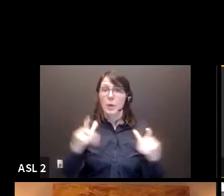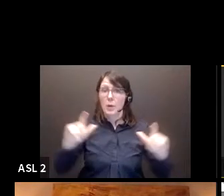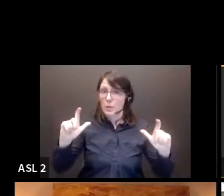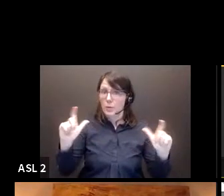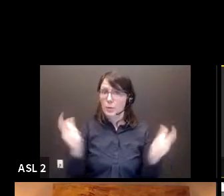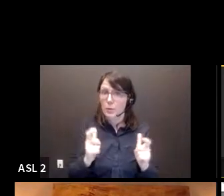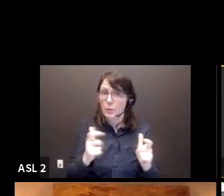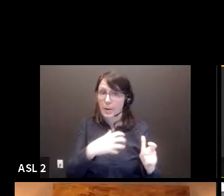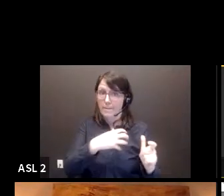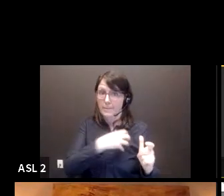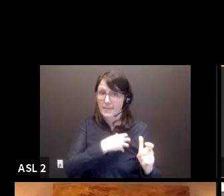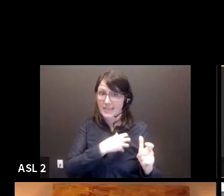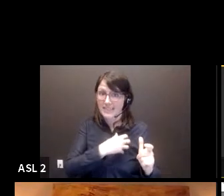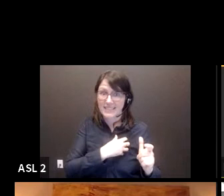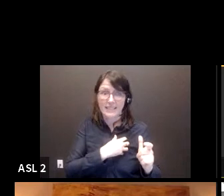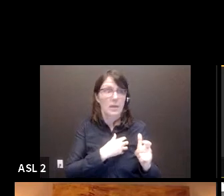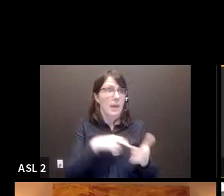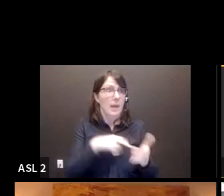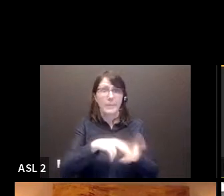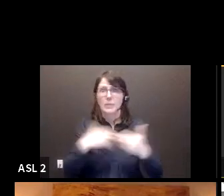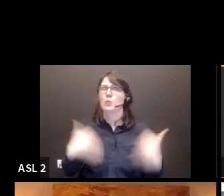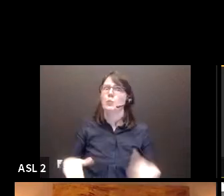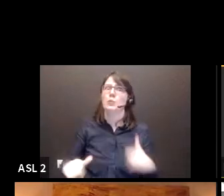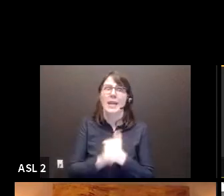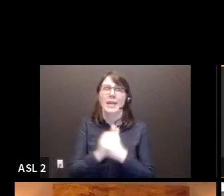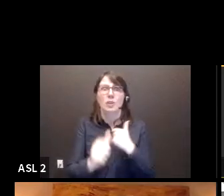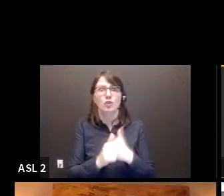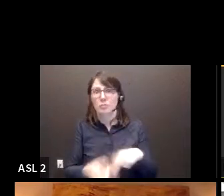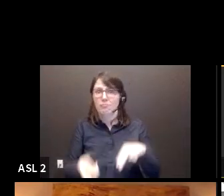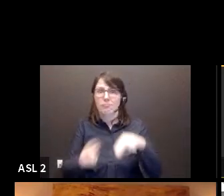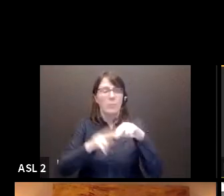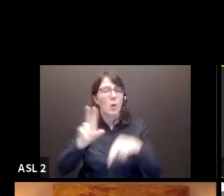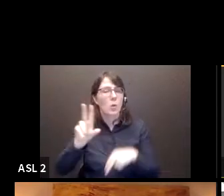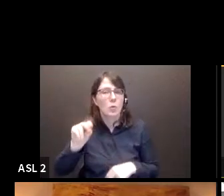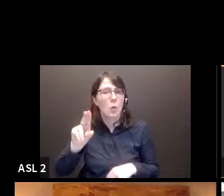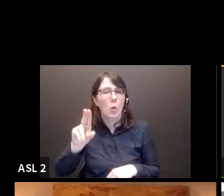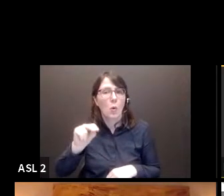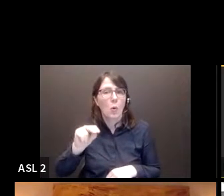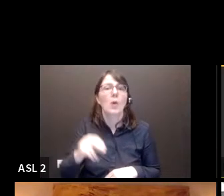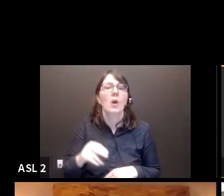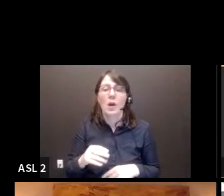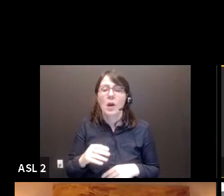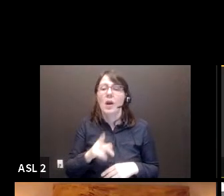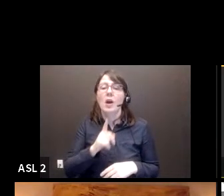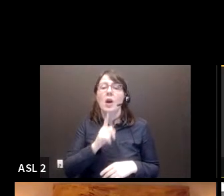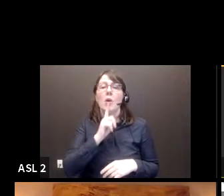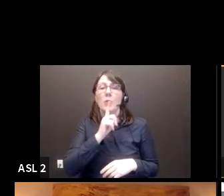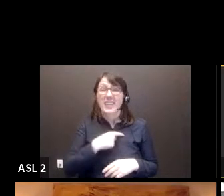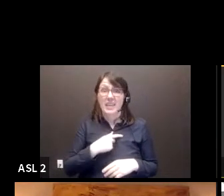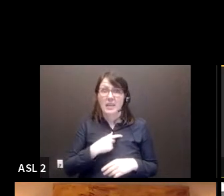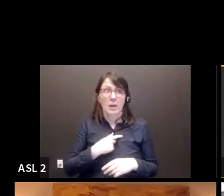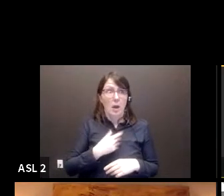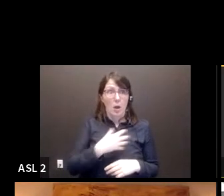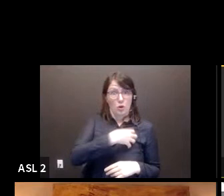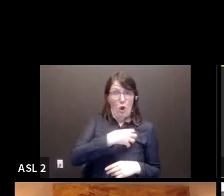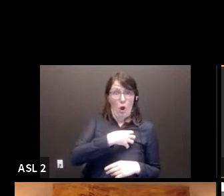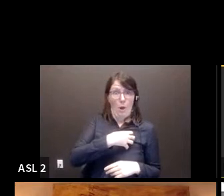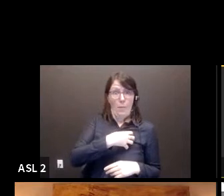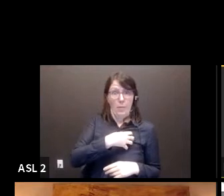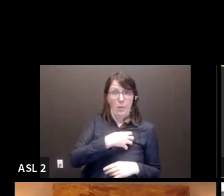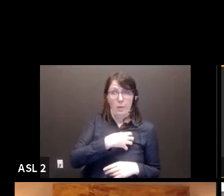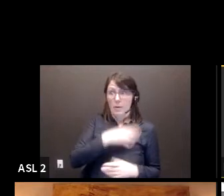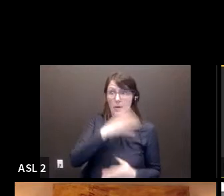safety his statement highlights the shortcomings of the cop to pop ratio as an indicator of public safety and as a relevant